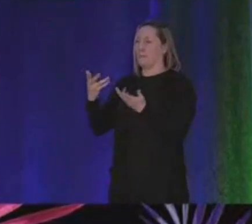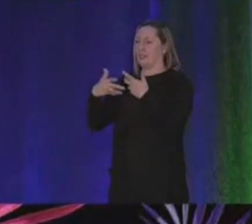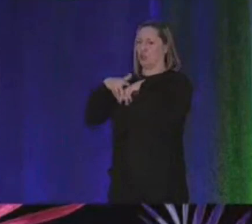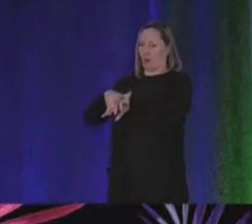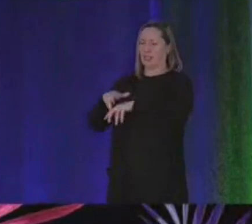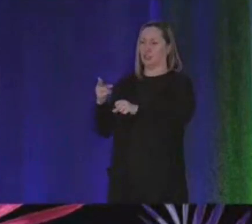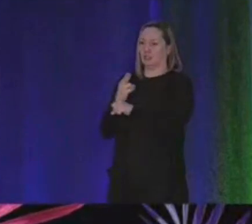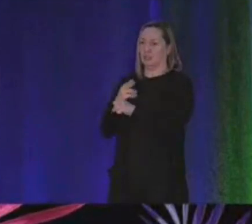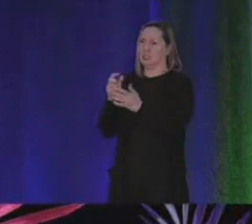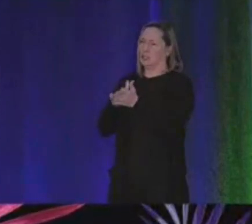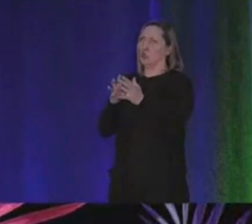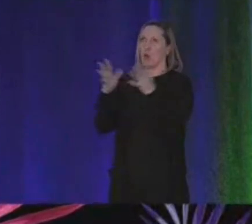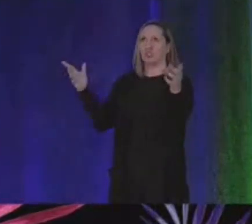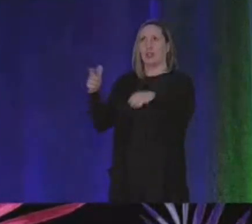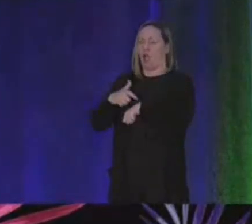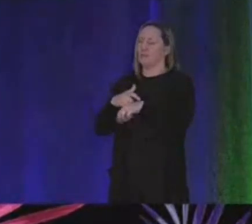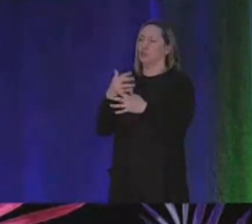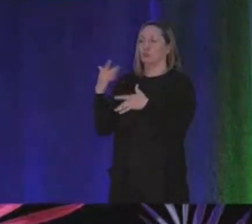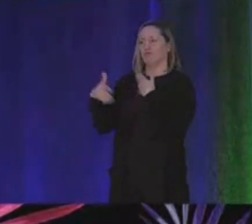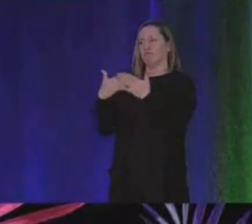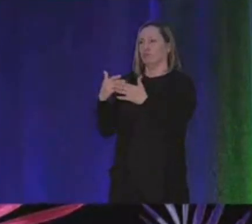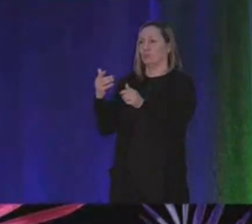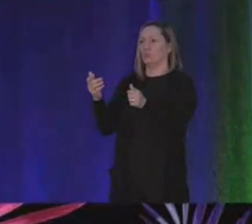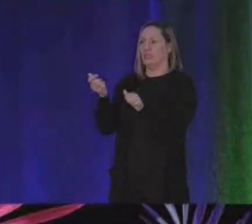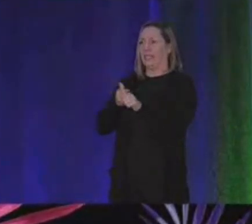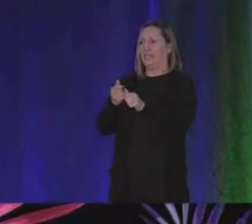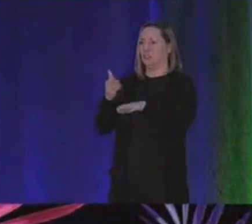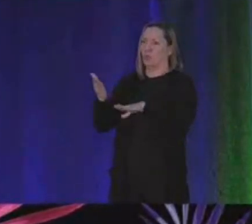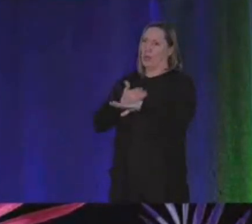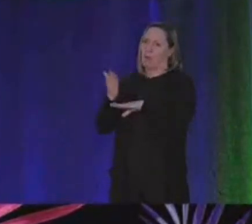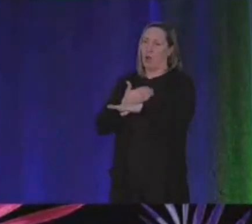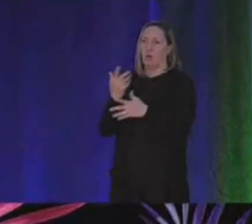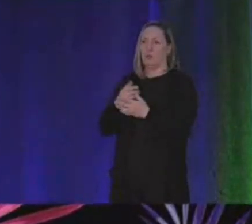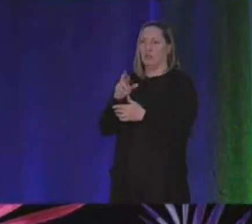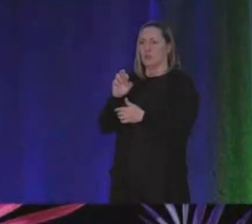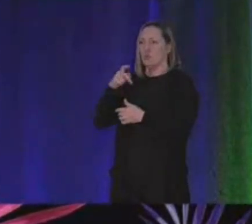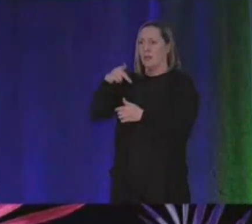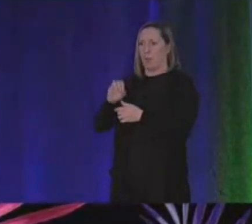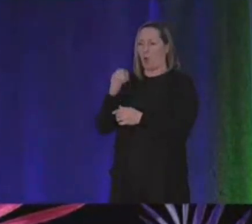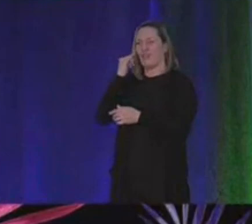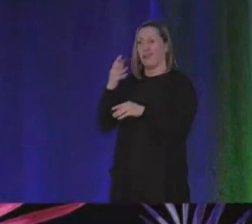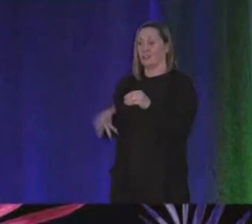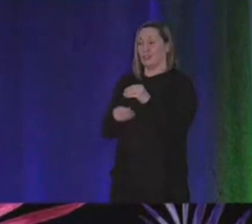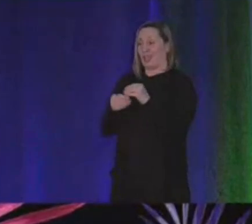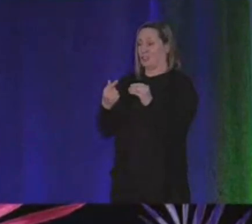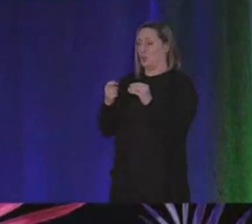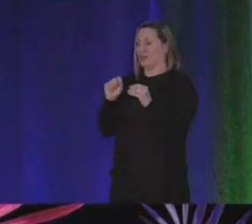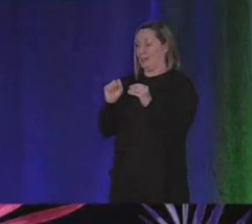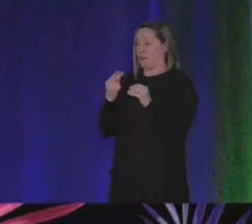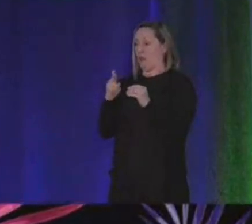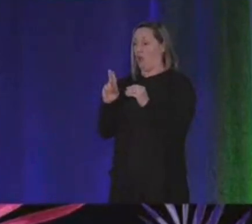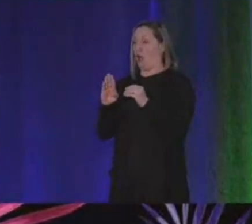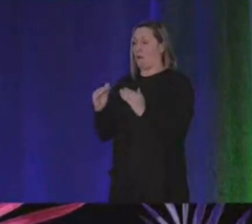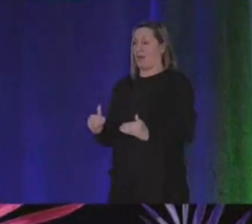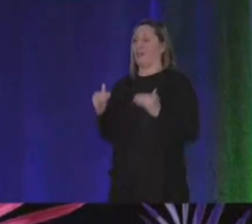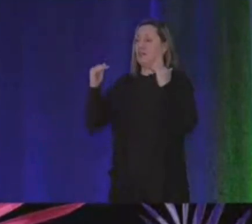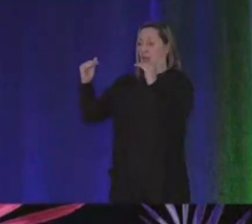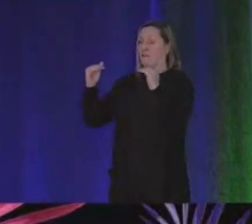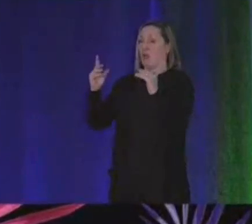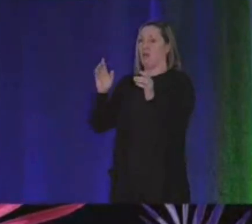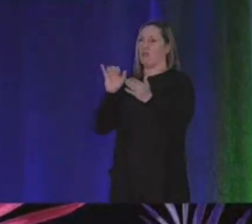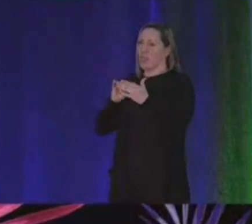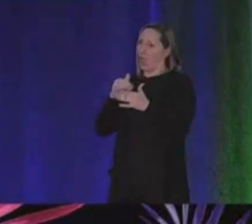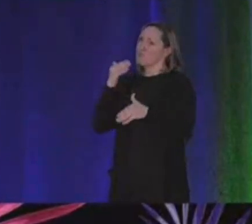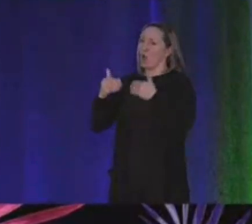the analysis on each repo. So yeah, if I could just add it to the GitHub level and then just automate that process, it's going to